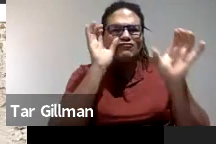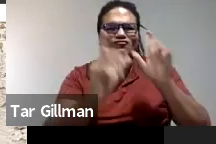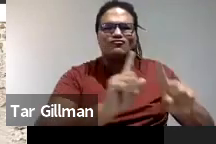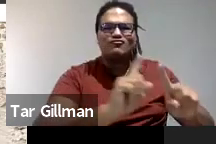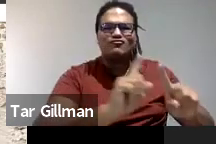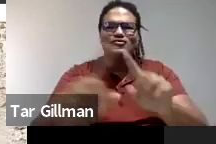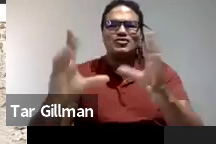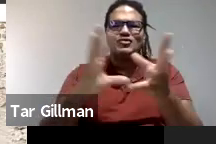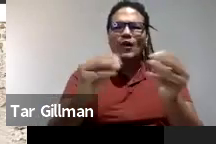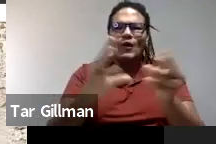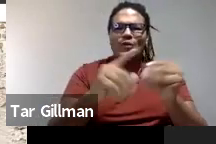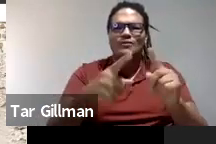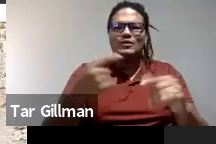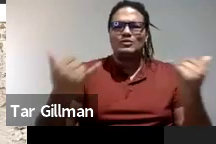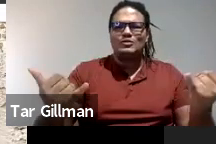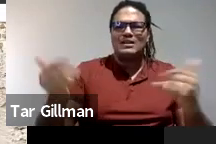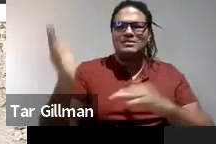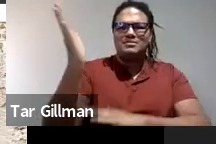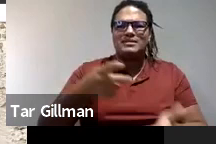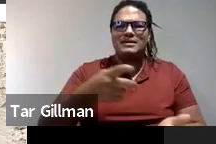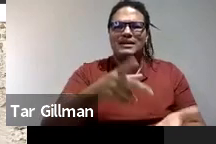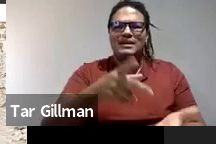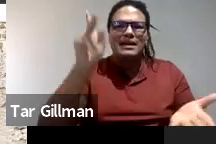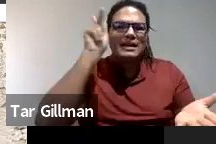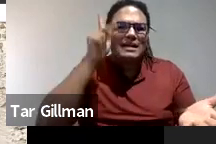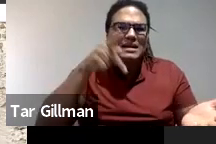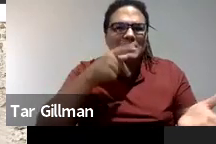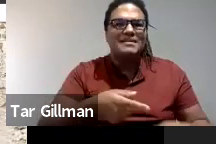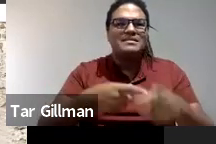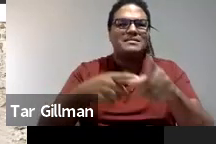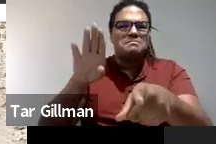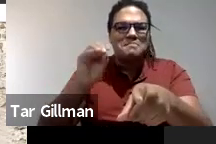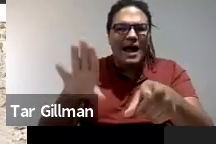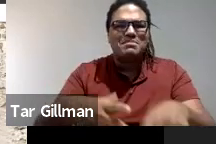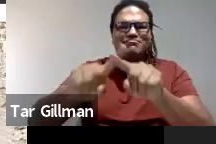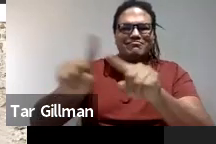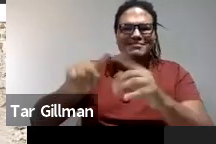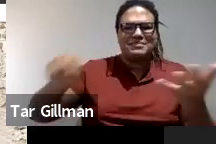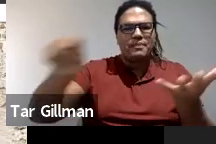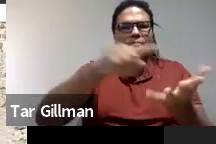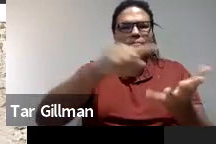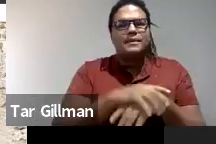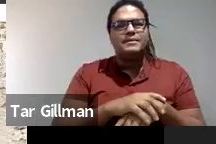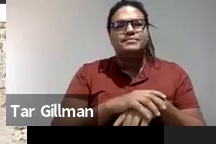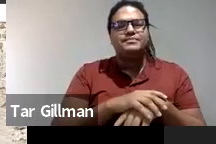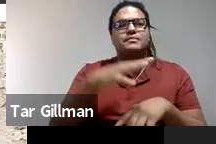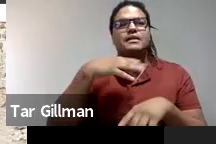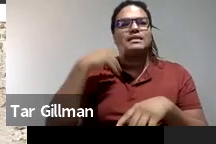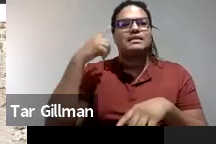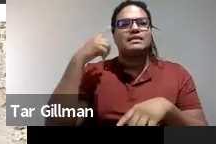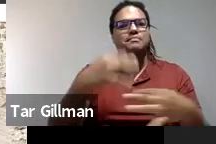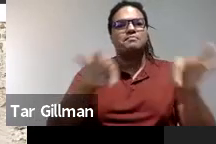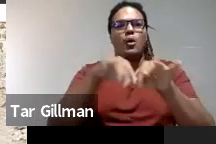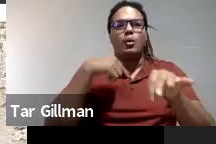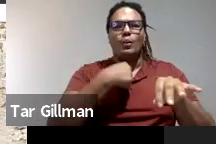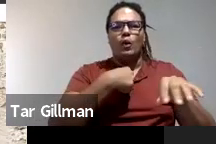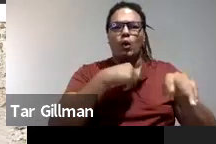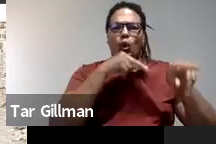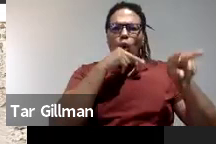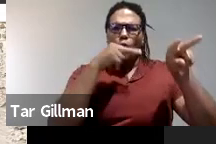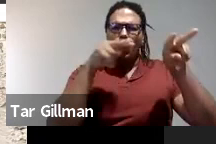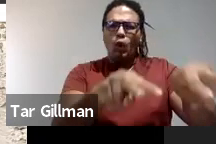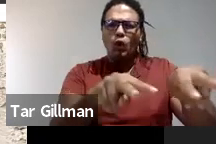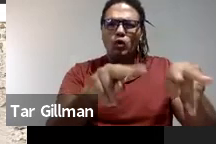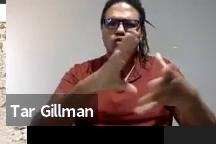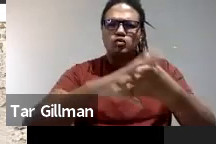years. You know, you've heard different stories and different presentations from different presenters, such as